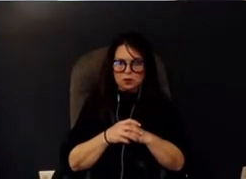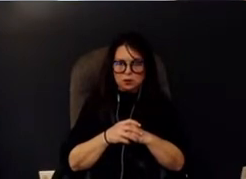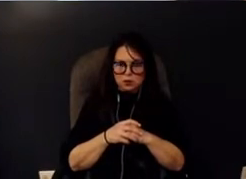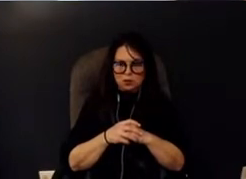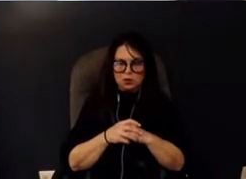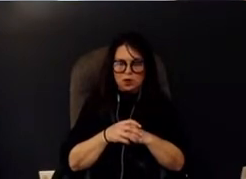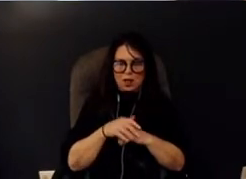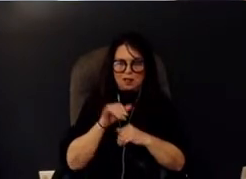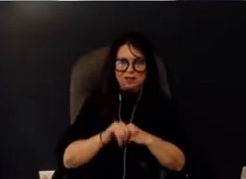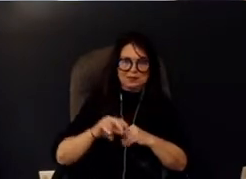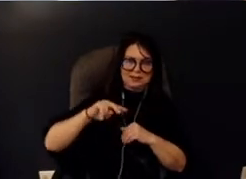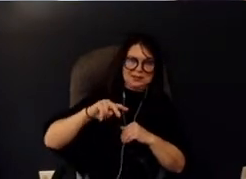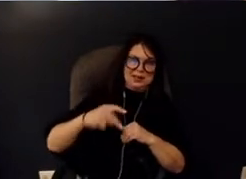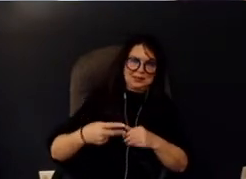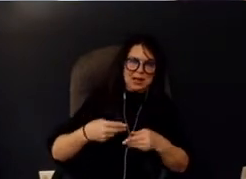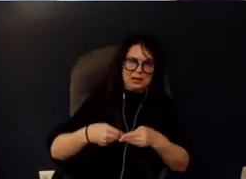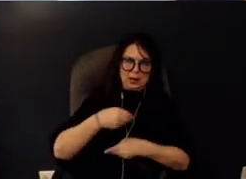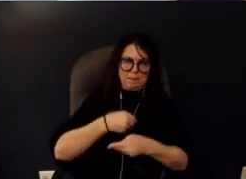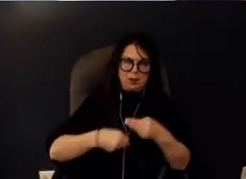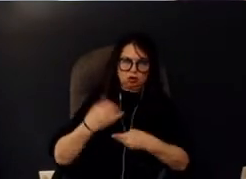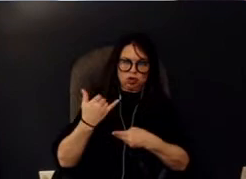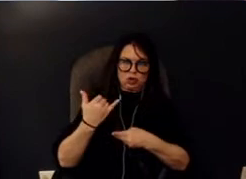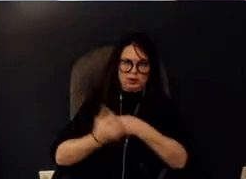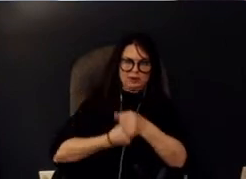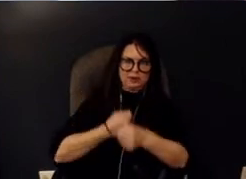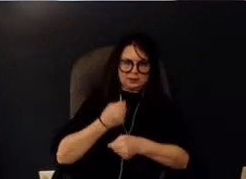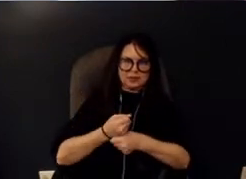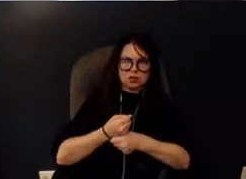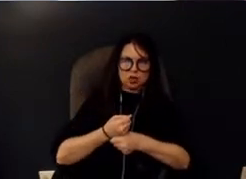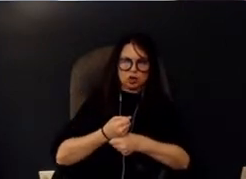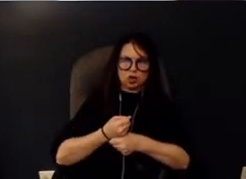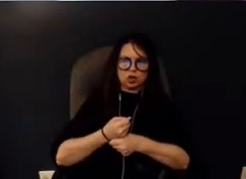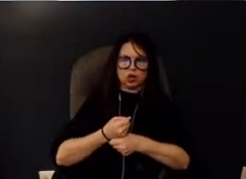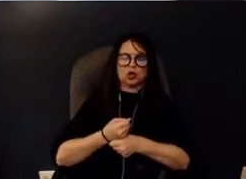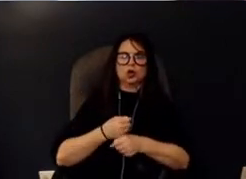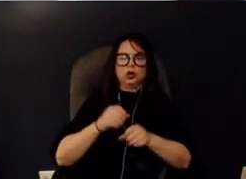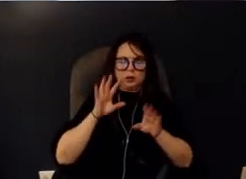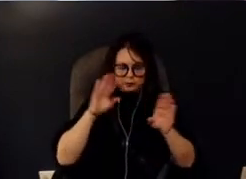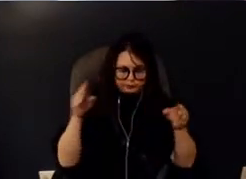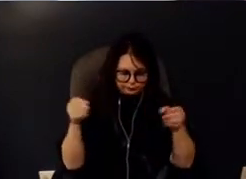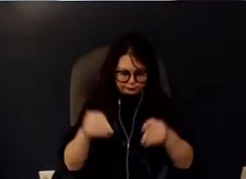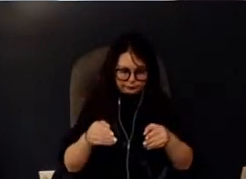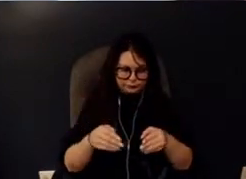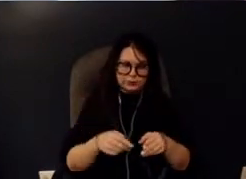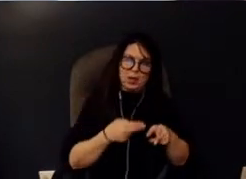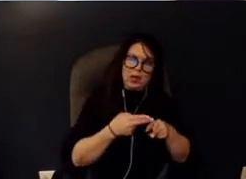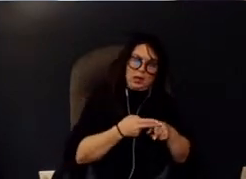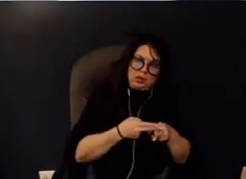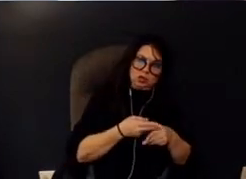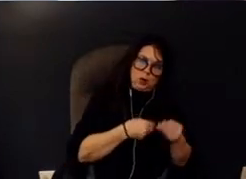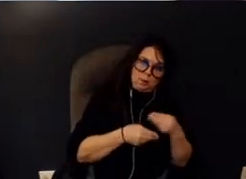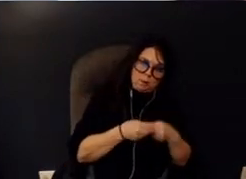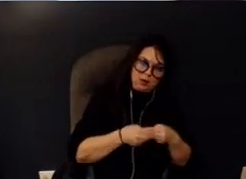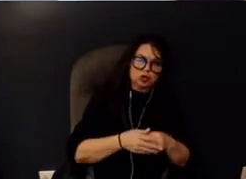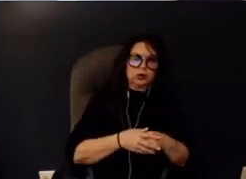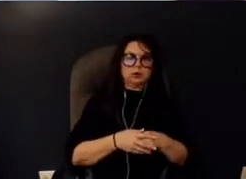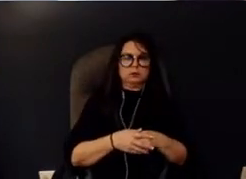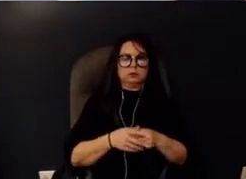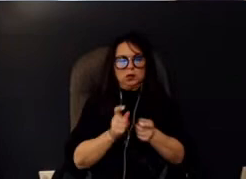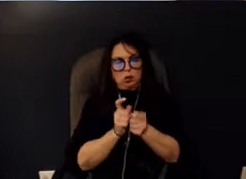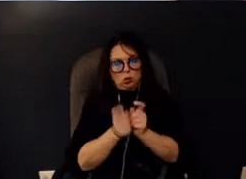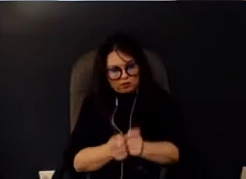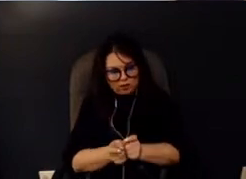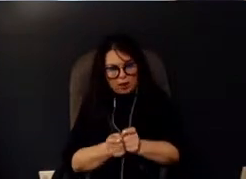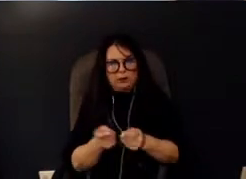adopted this year. We had to work on an interim budget, a revised budget that you